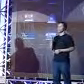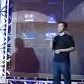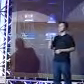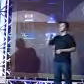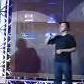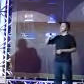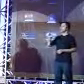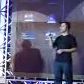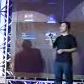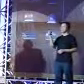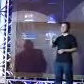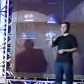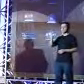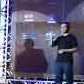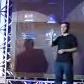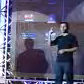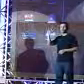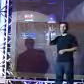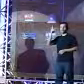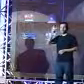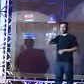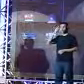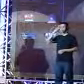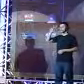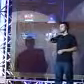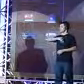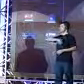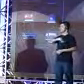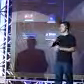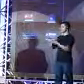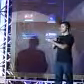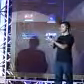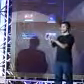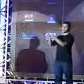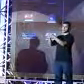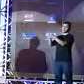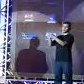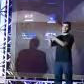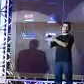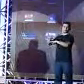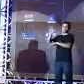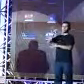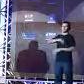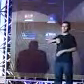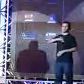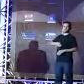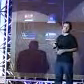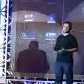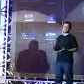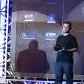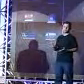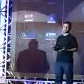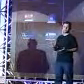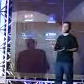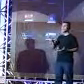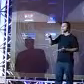And you see, the global core only exists to make huge profits so that it